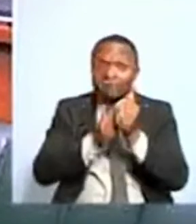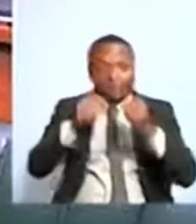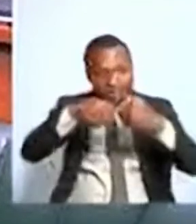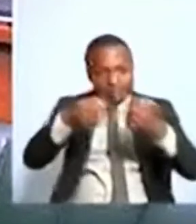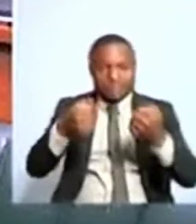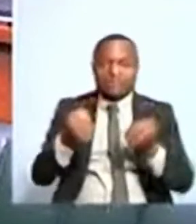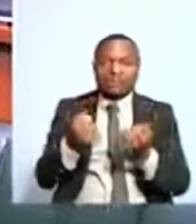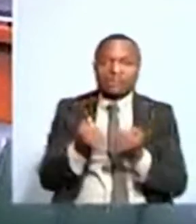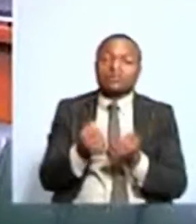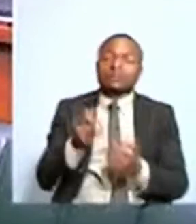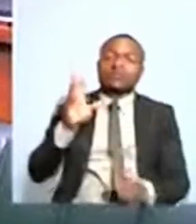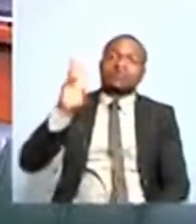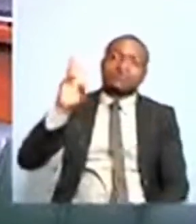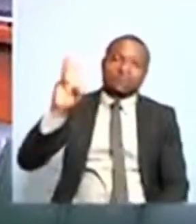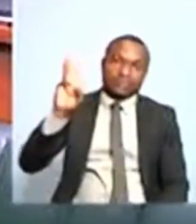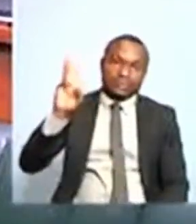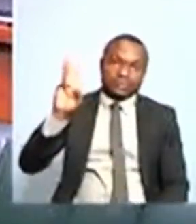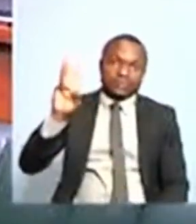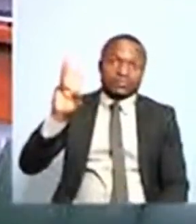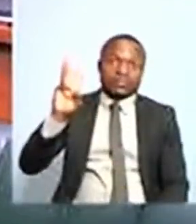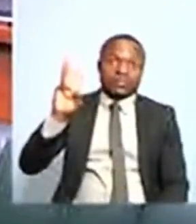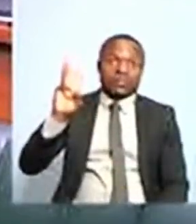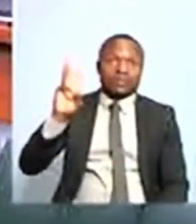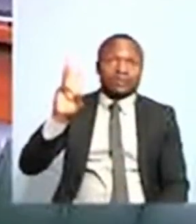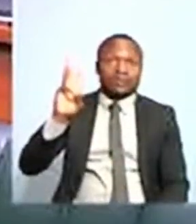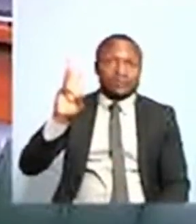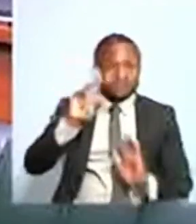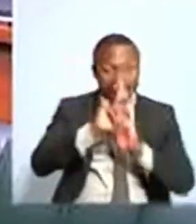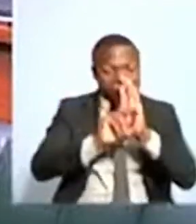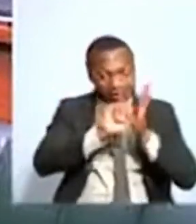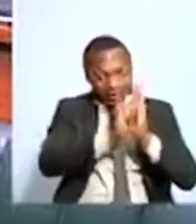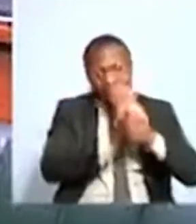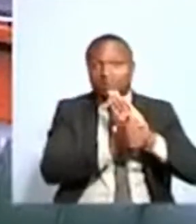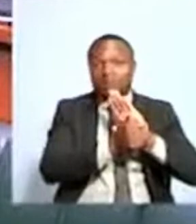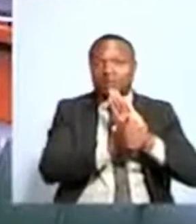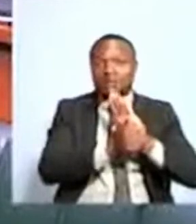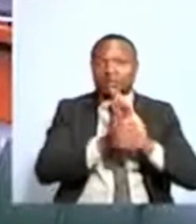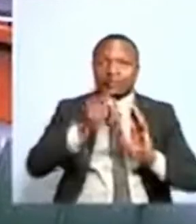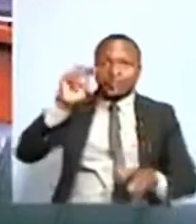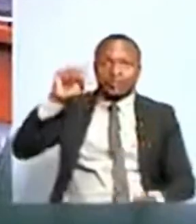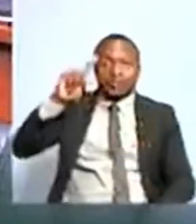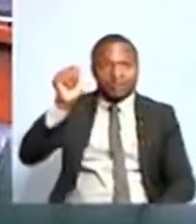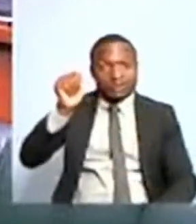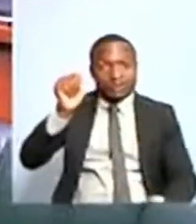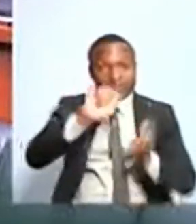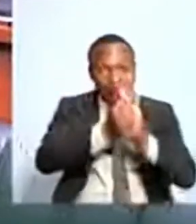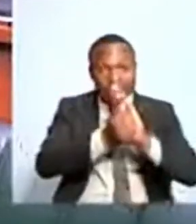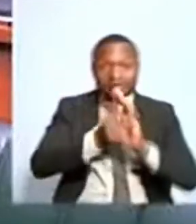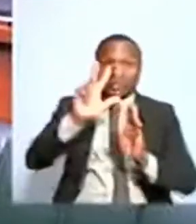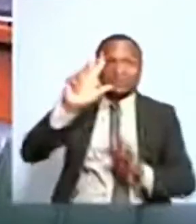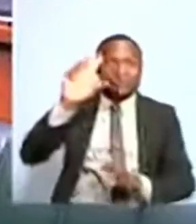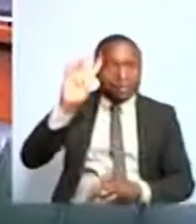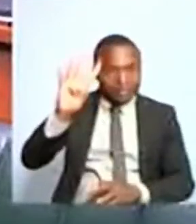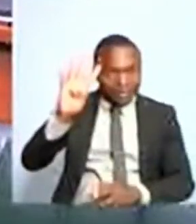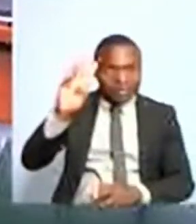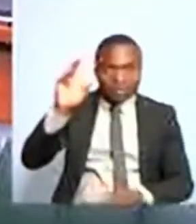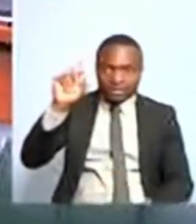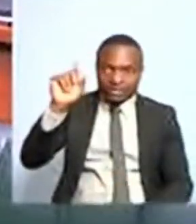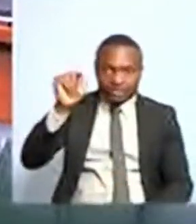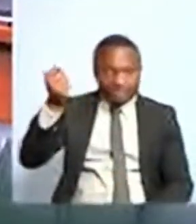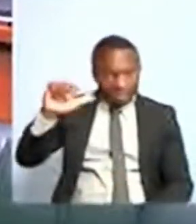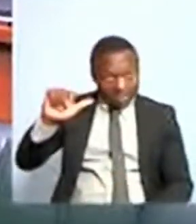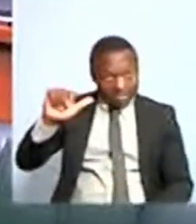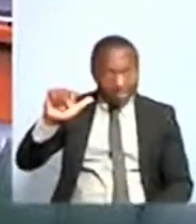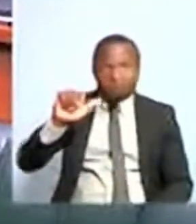Section 6 of the Principal Act, which is the NPA Act number 34 of 2010, which